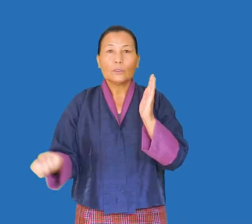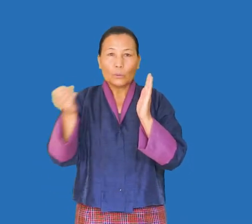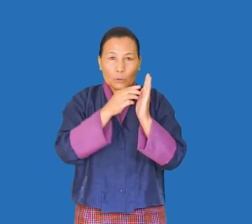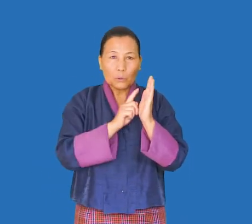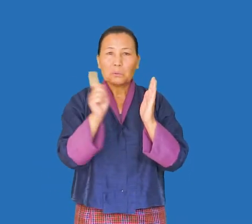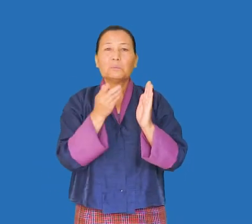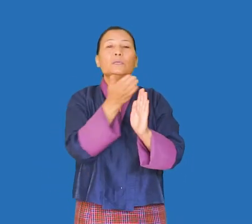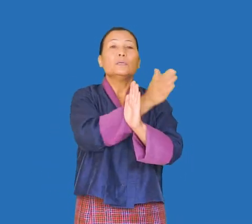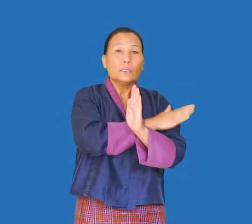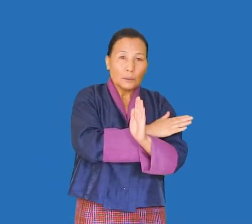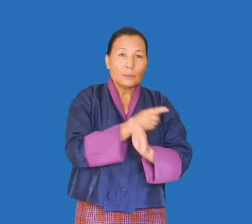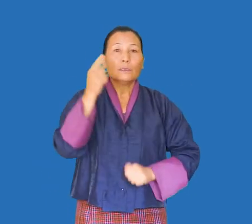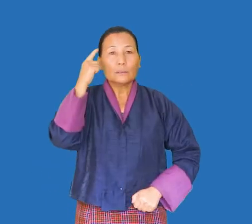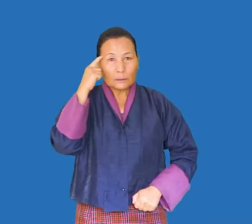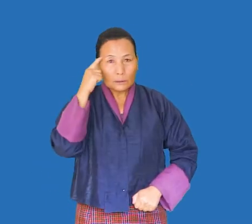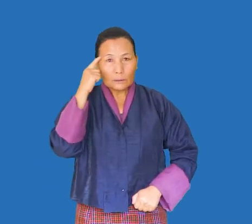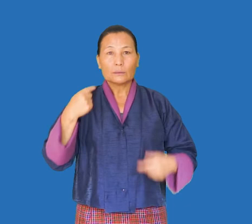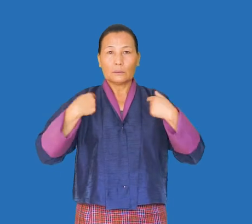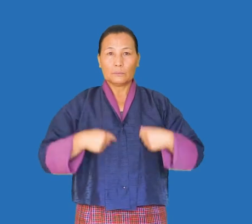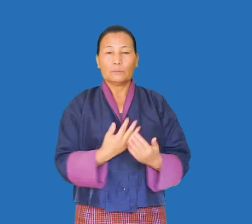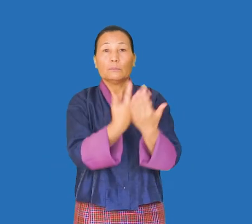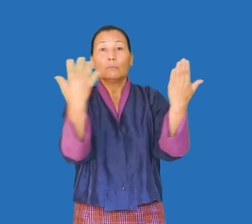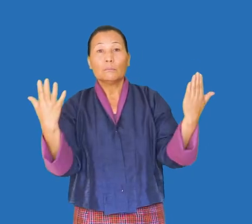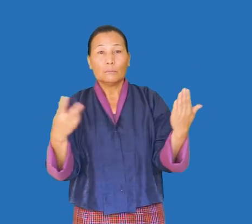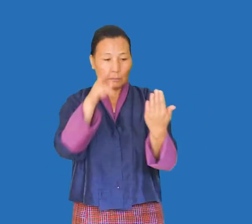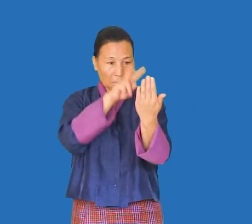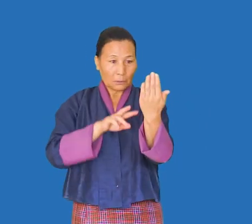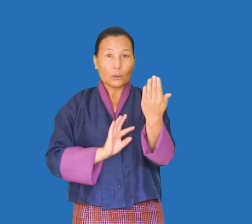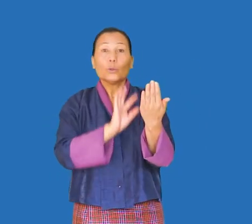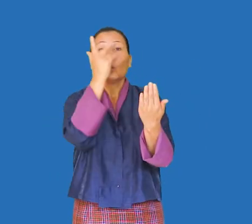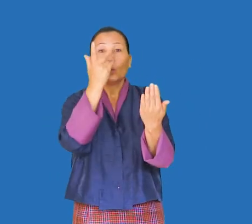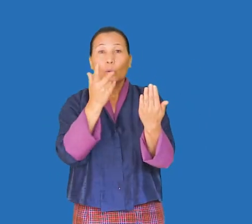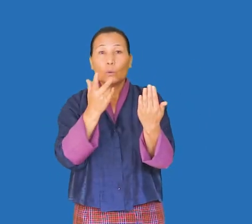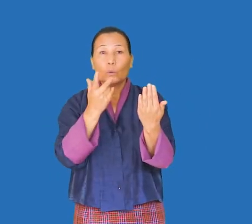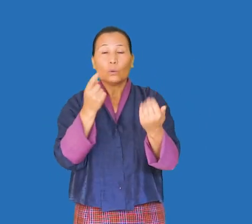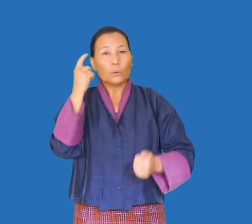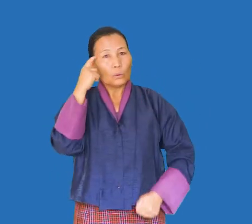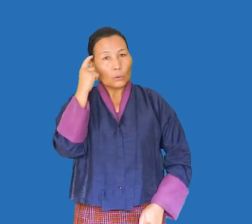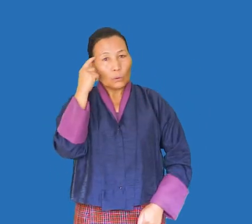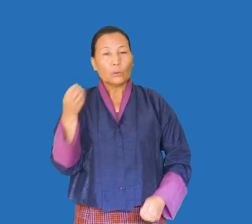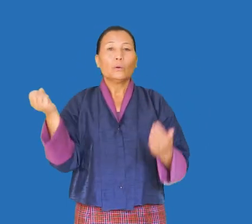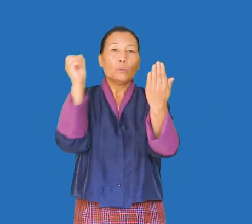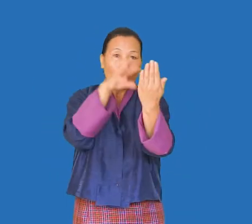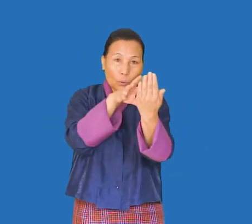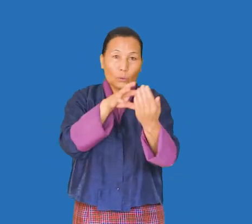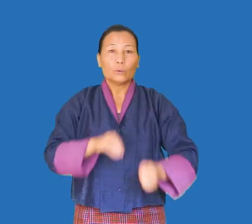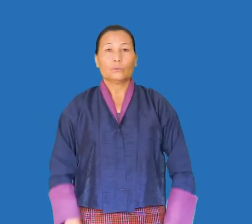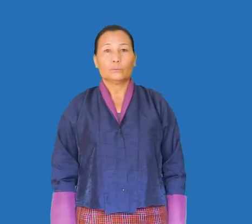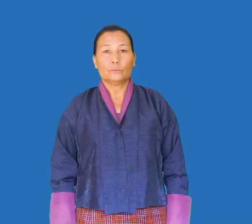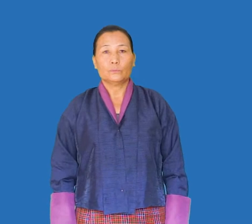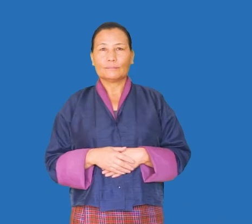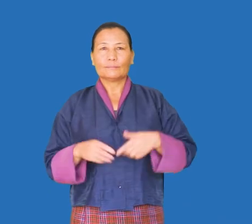Be mindful of your audience. Think twice before you post.